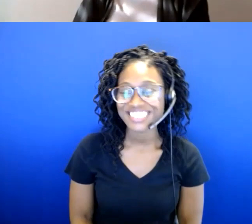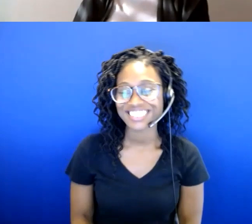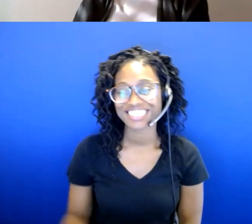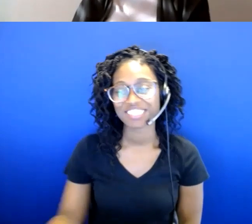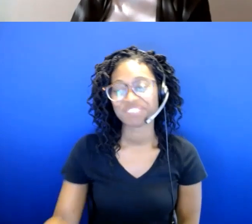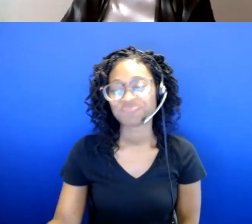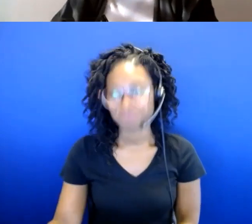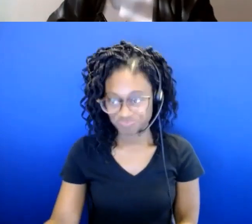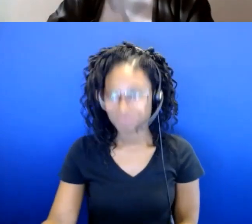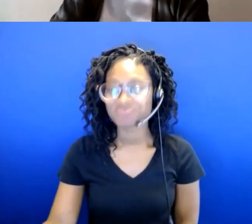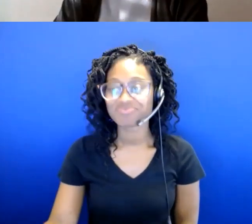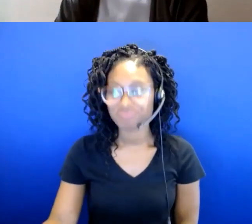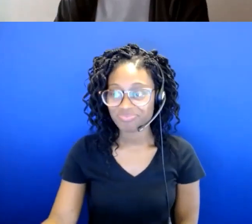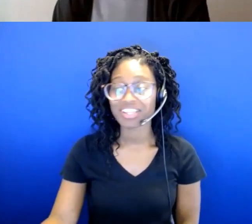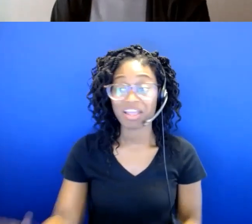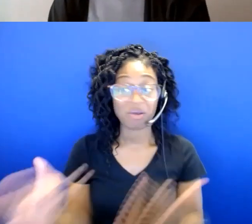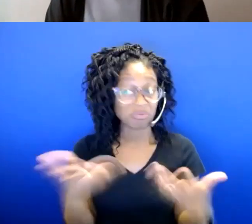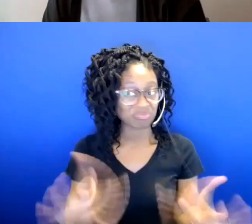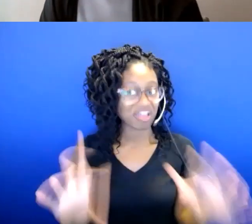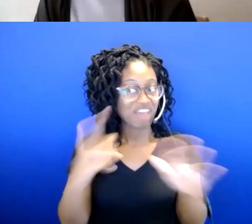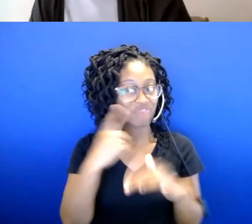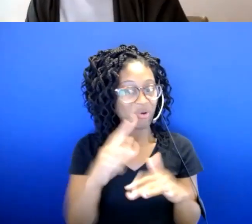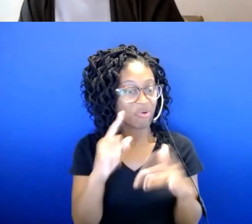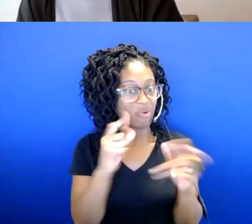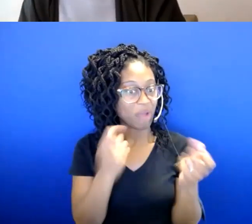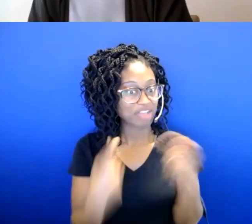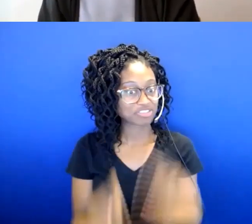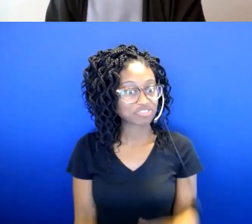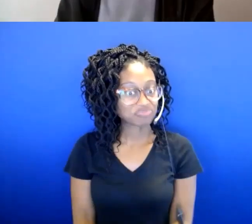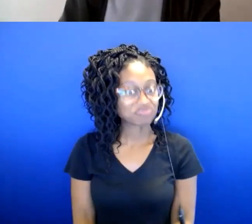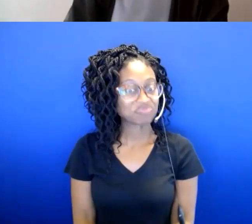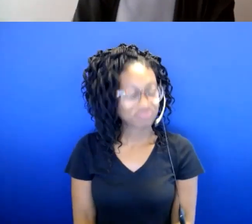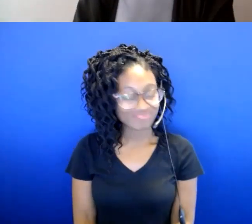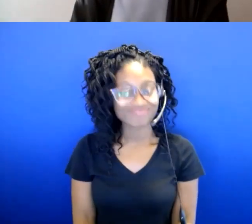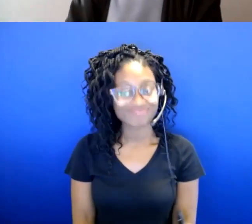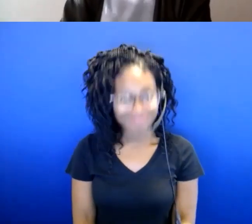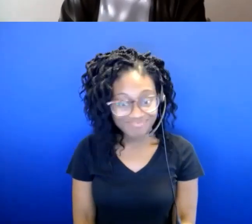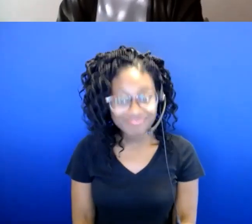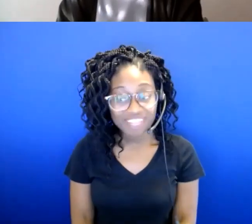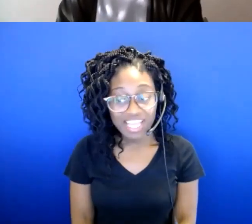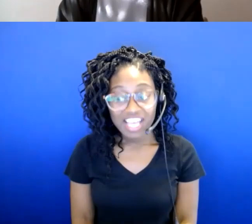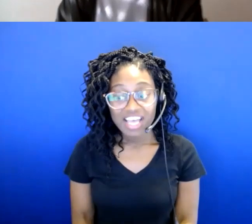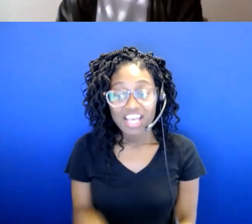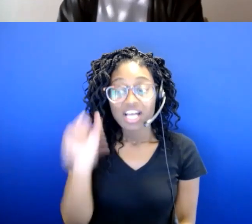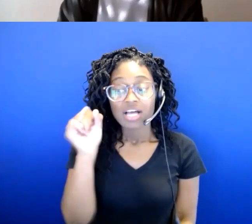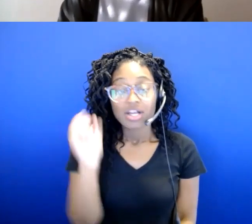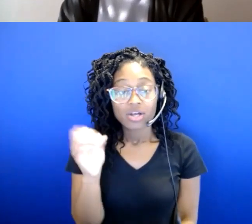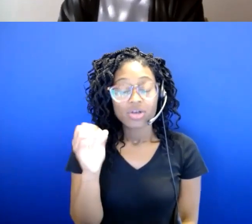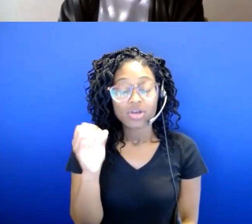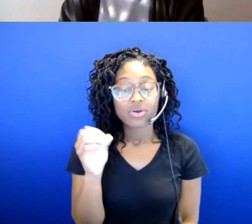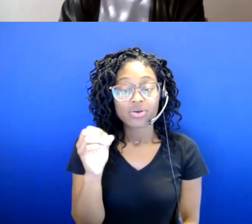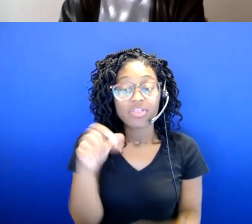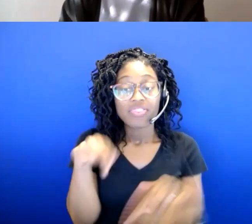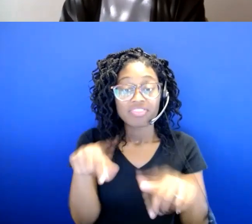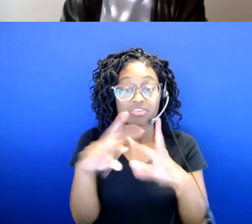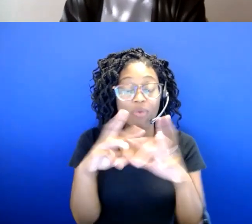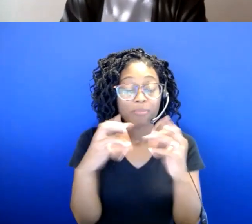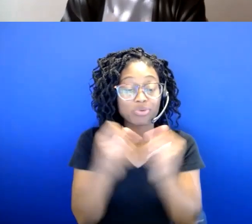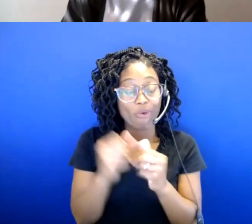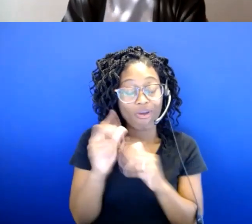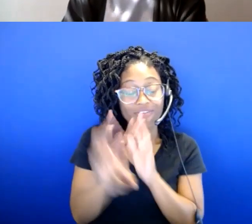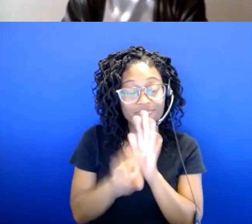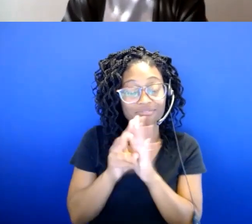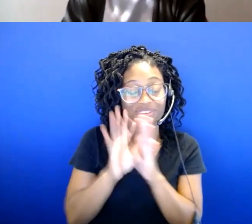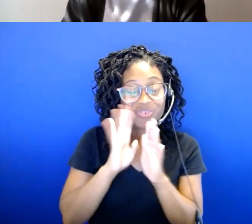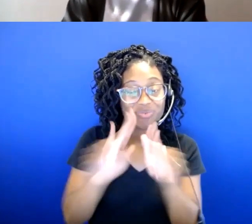Okay, well, that's it for questions. I would note that this webinar video will be posted